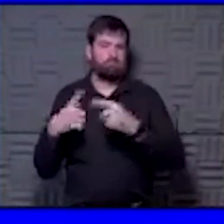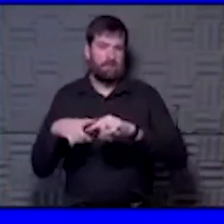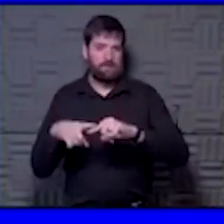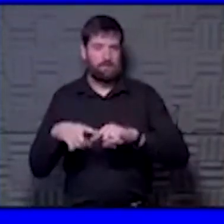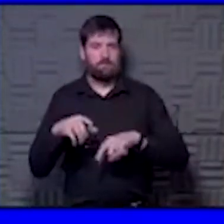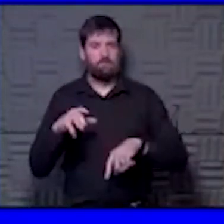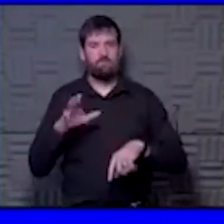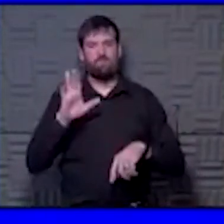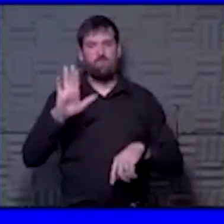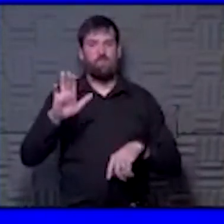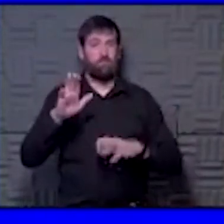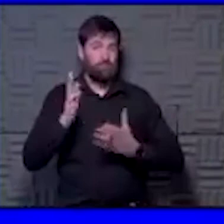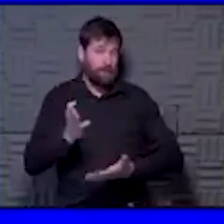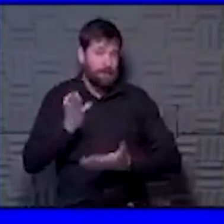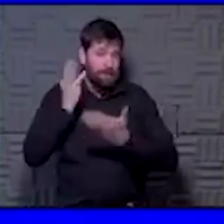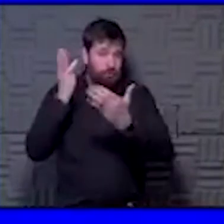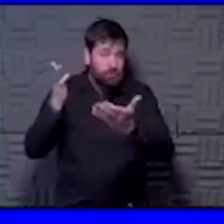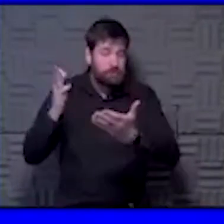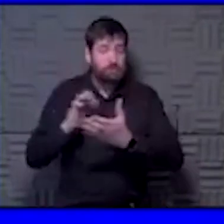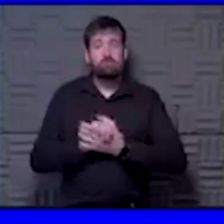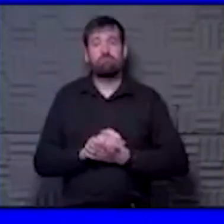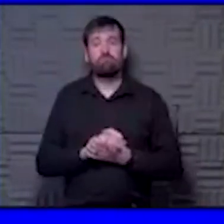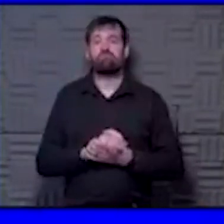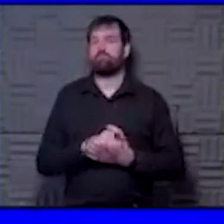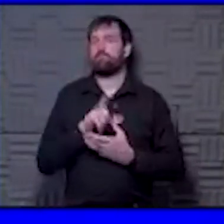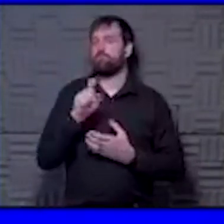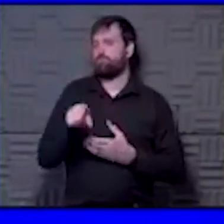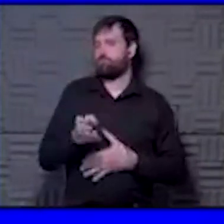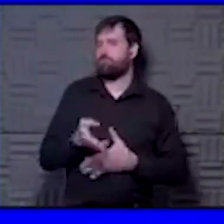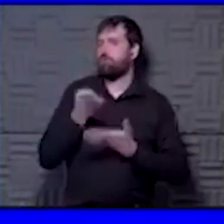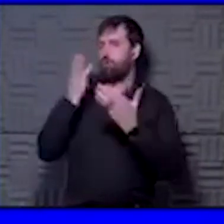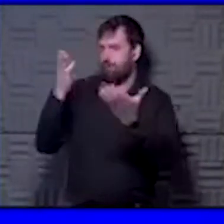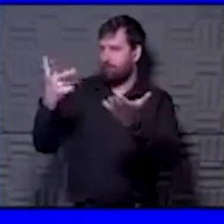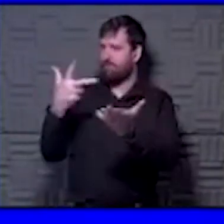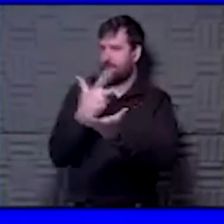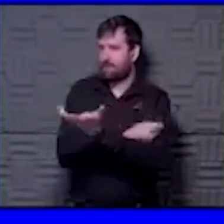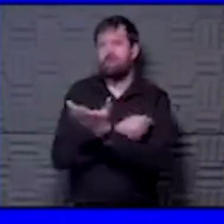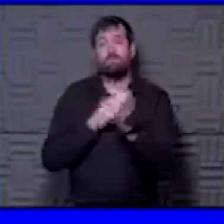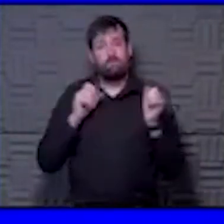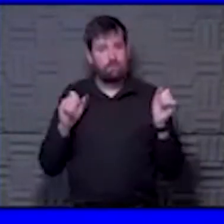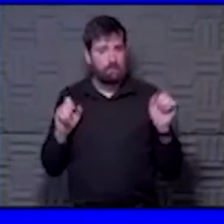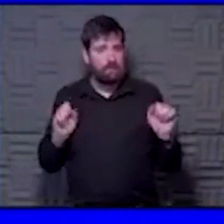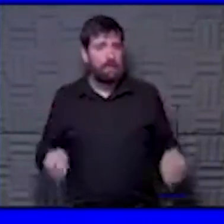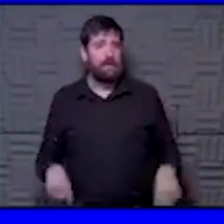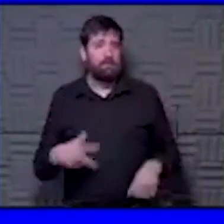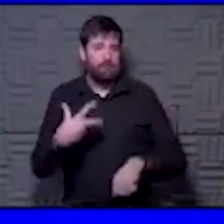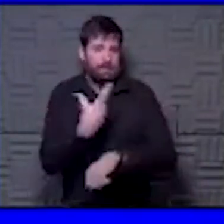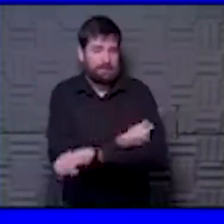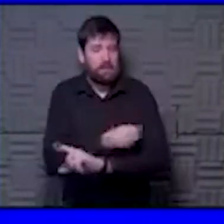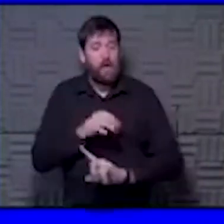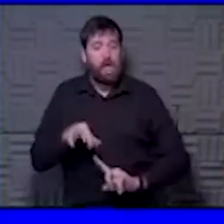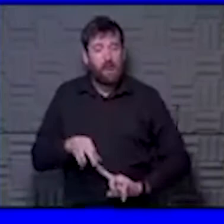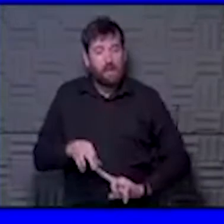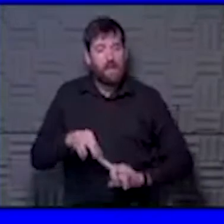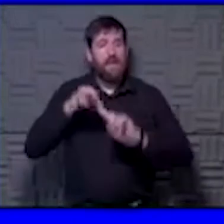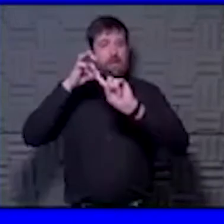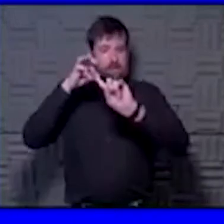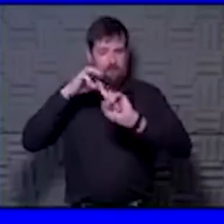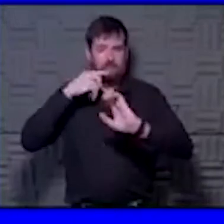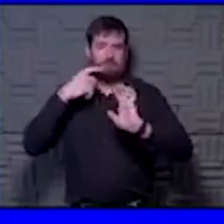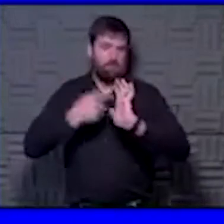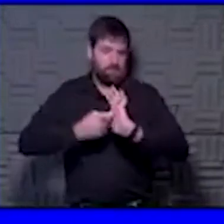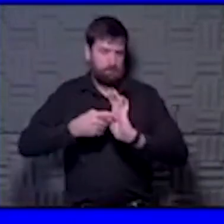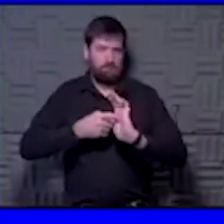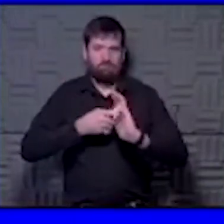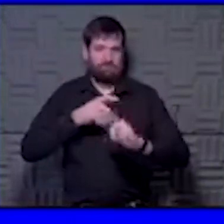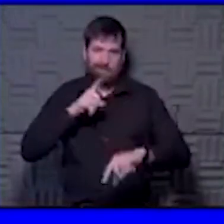ACIP recommendations, you should be offered a vaccine. You can get these vaccines unless there is a contraindication for another reason